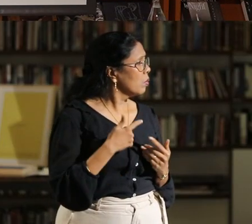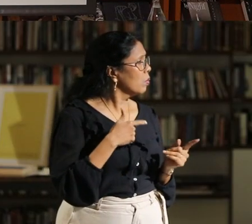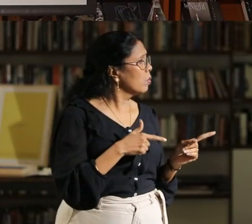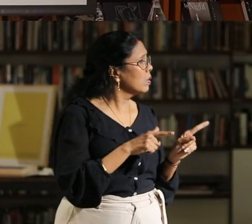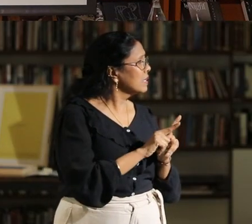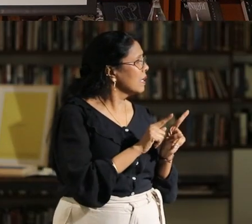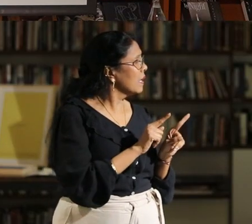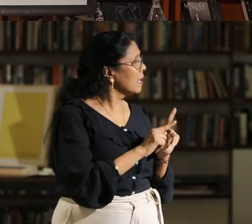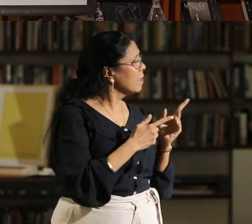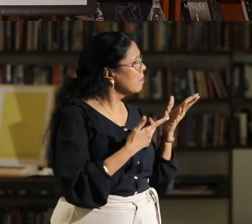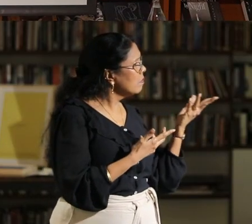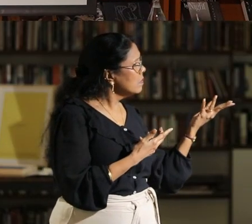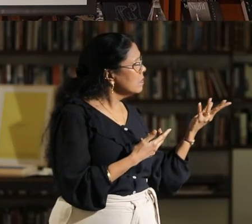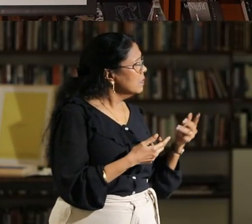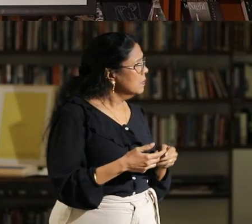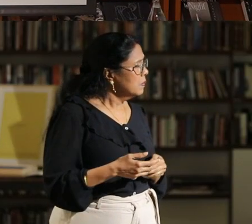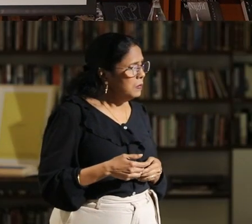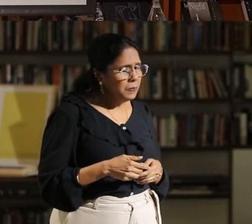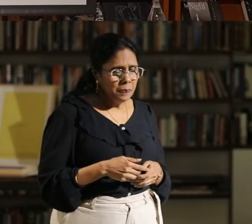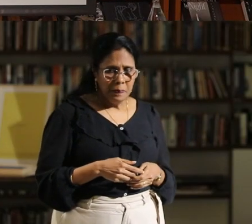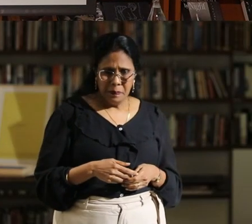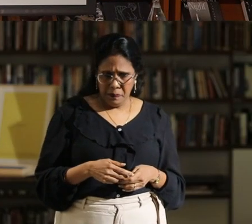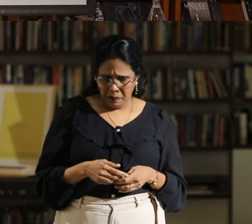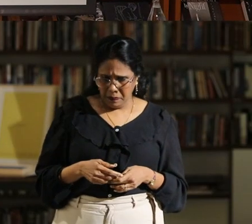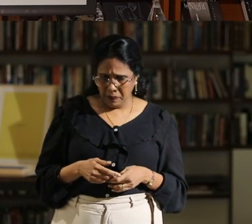this exhibition is, you know,